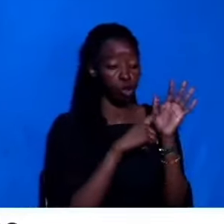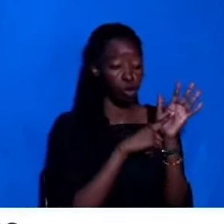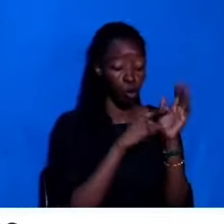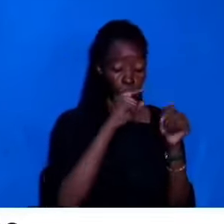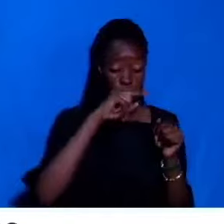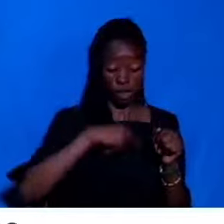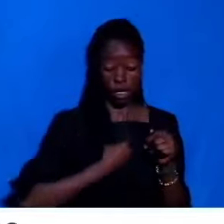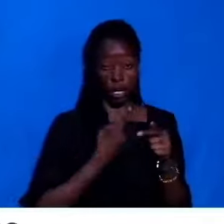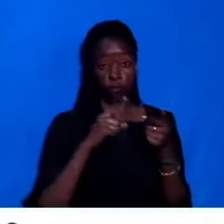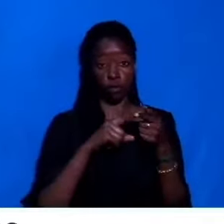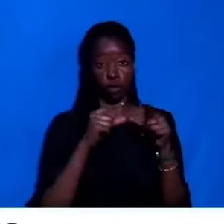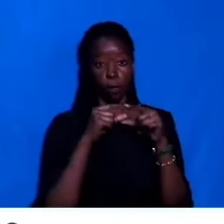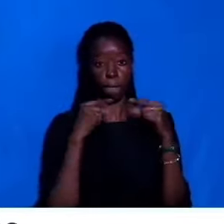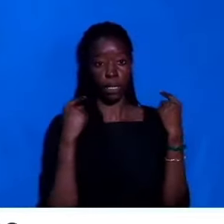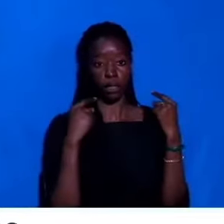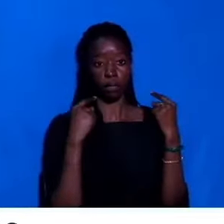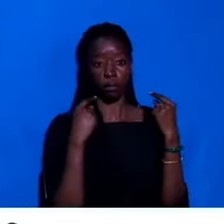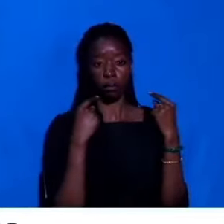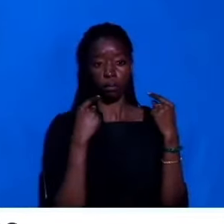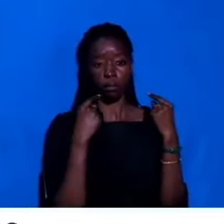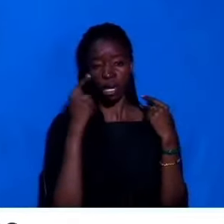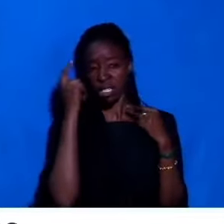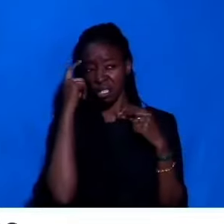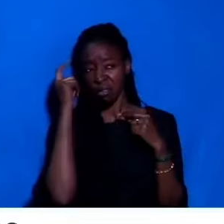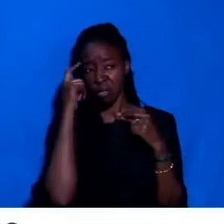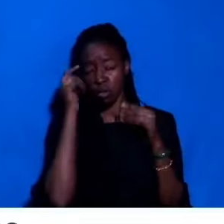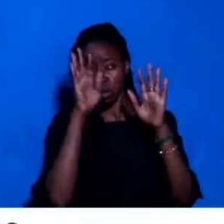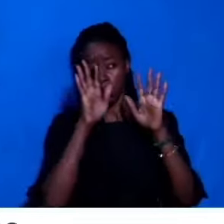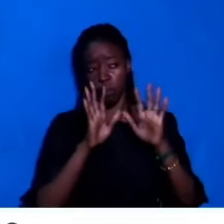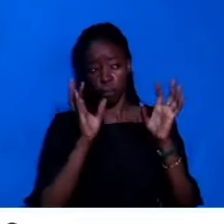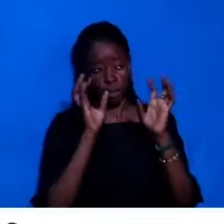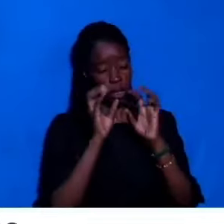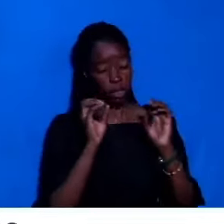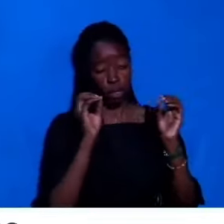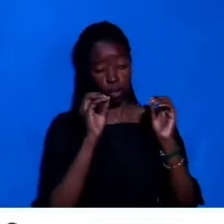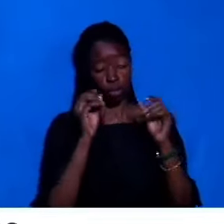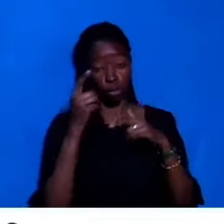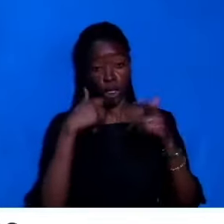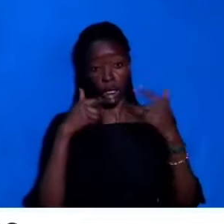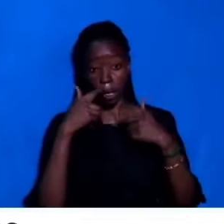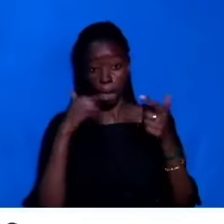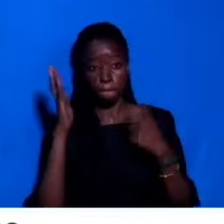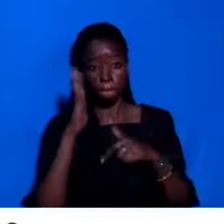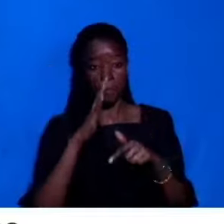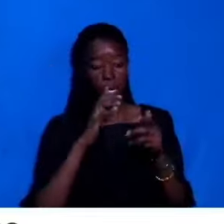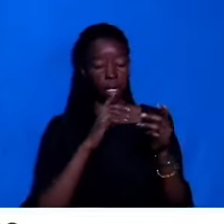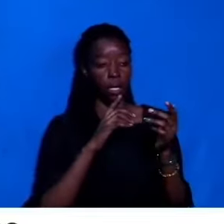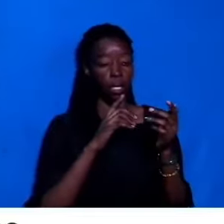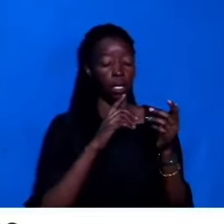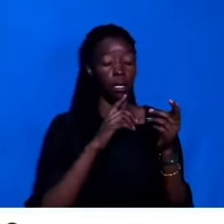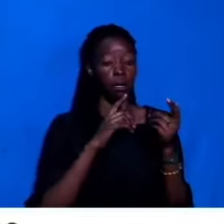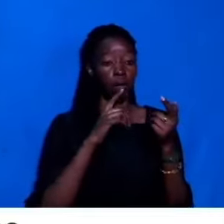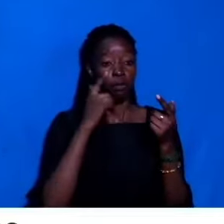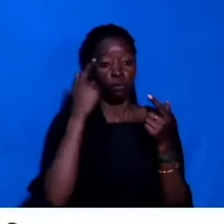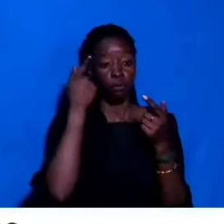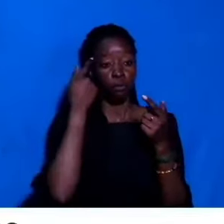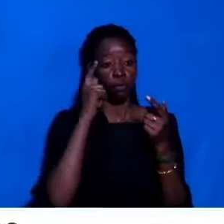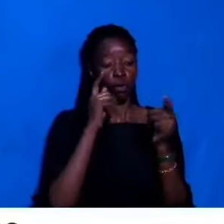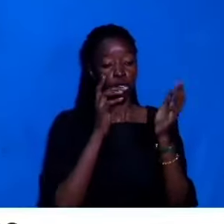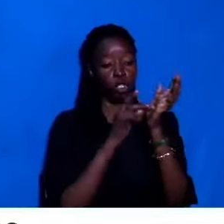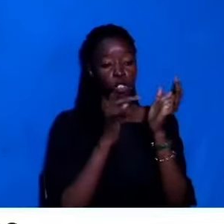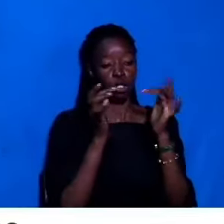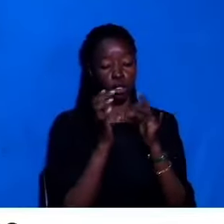But he thought it was important for him to trace his way back to the blessing of his restoration to heal, to